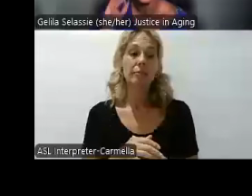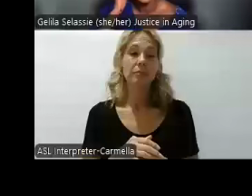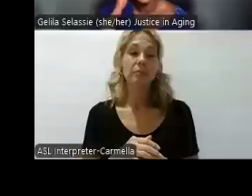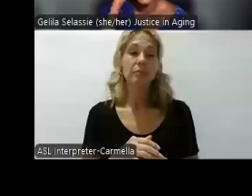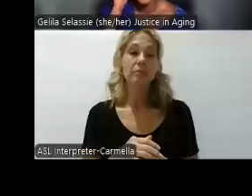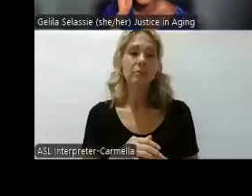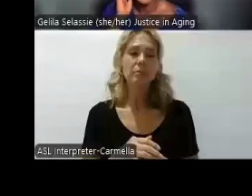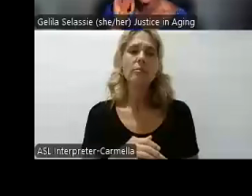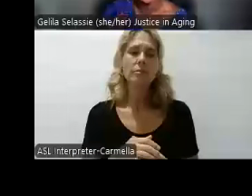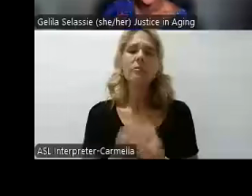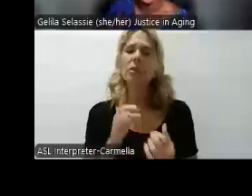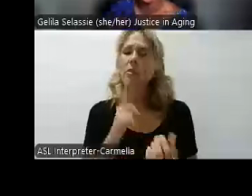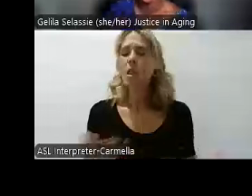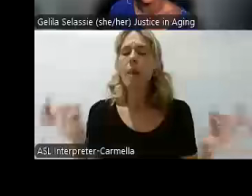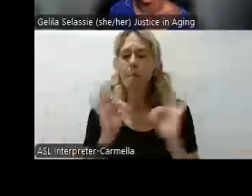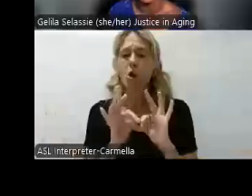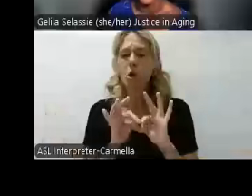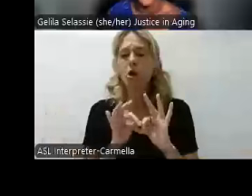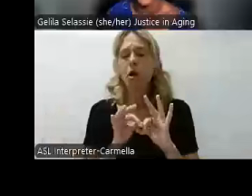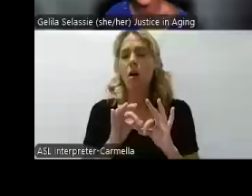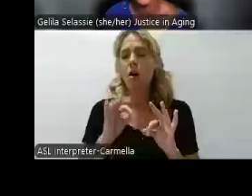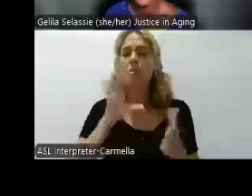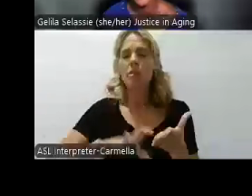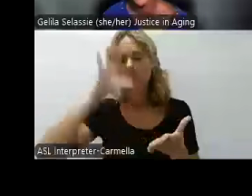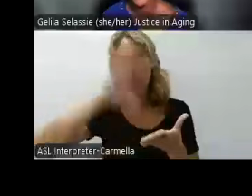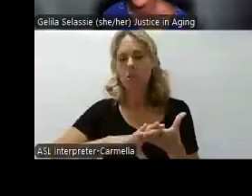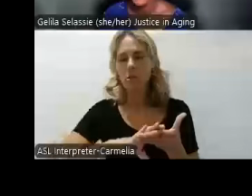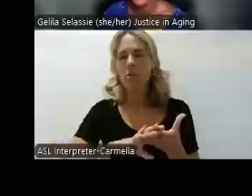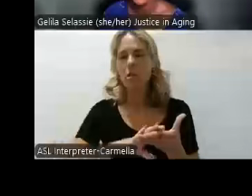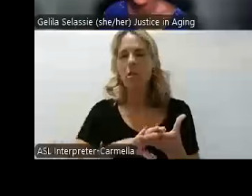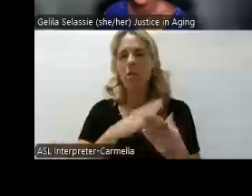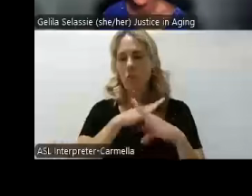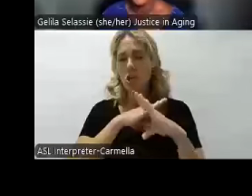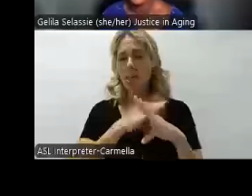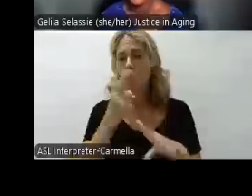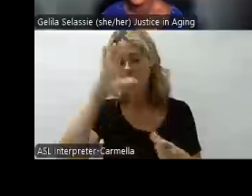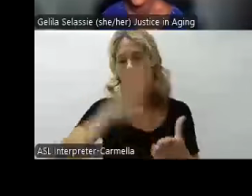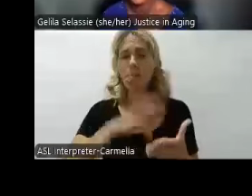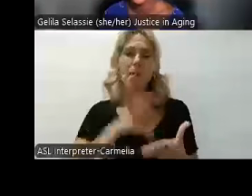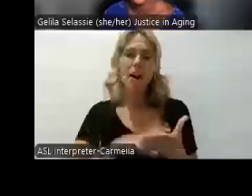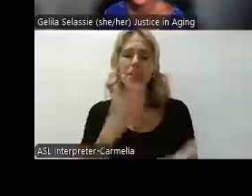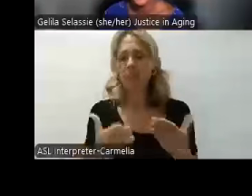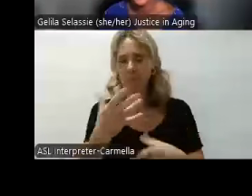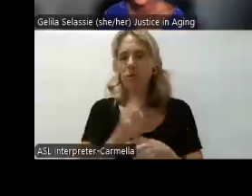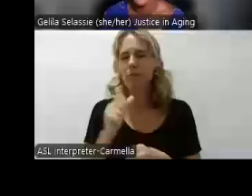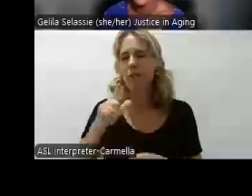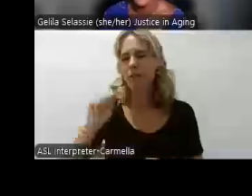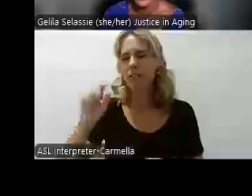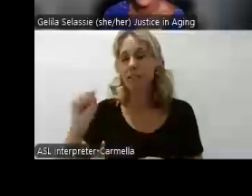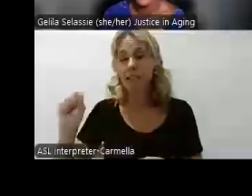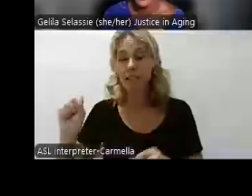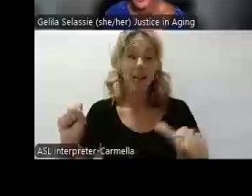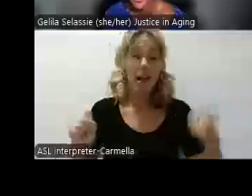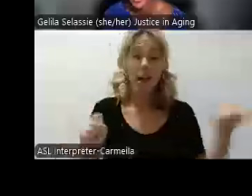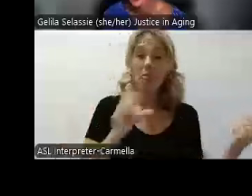And then something that's really important are these spousal impoverishment protections. One spouse often may be receiving LTSS and the other